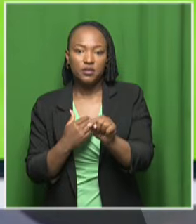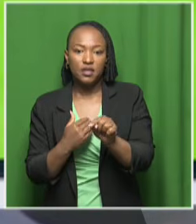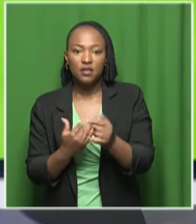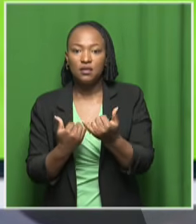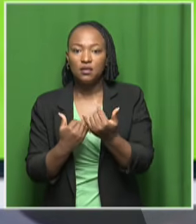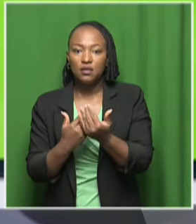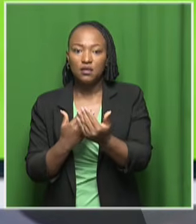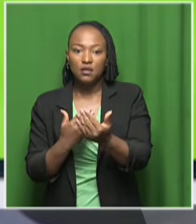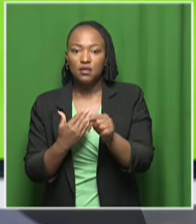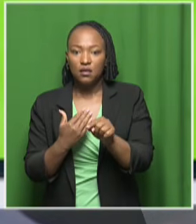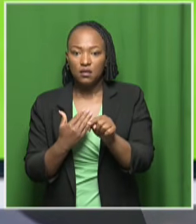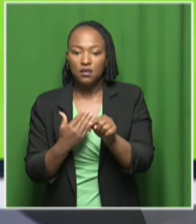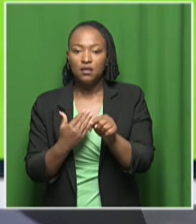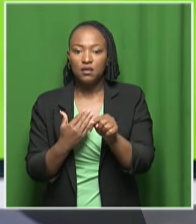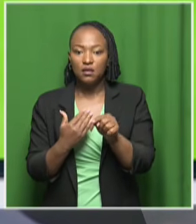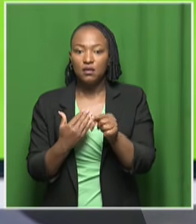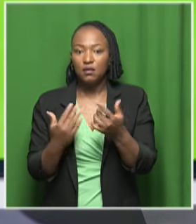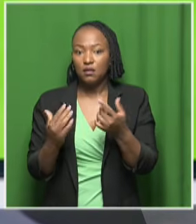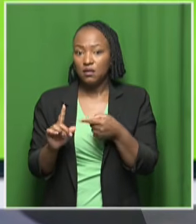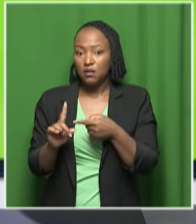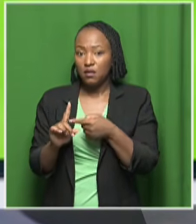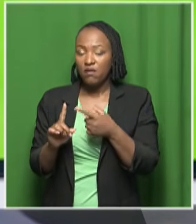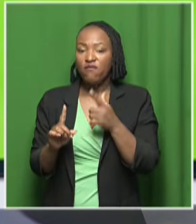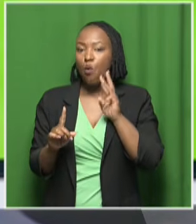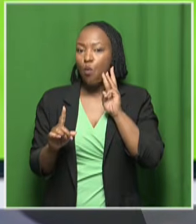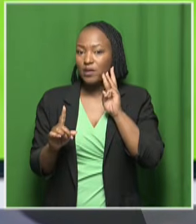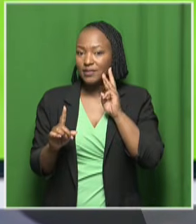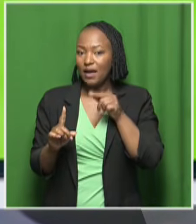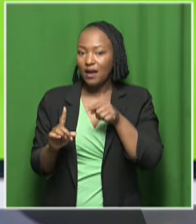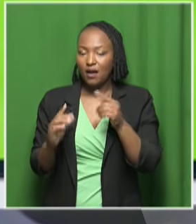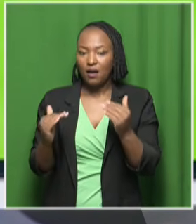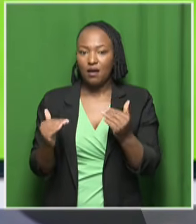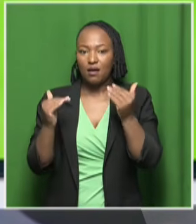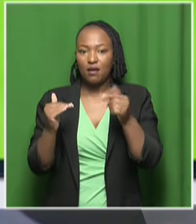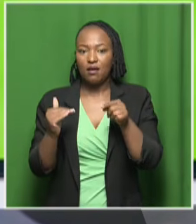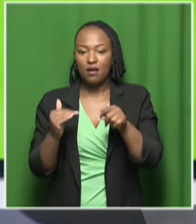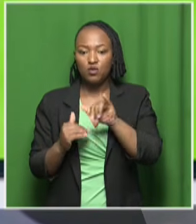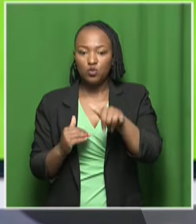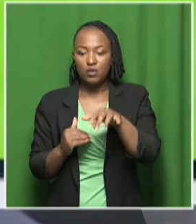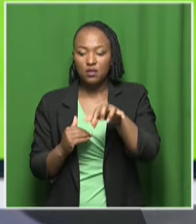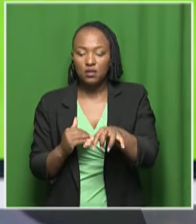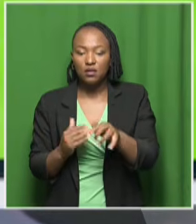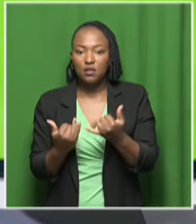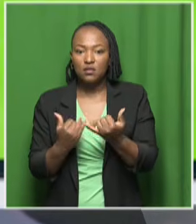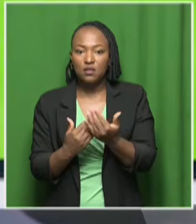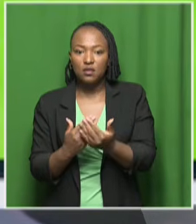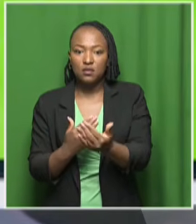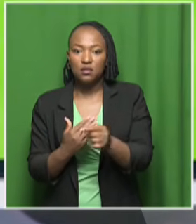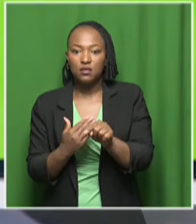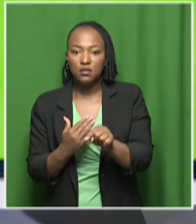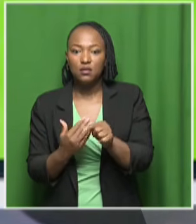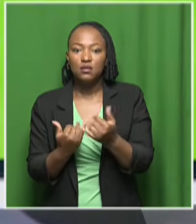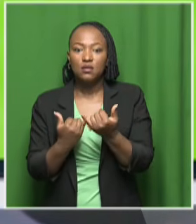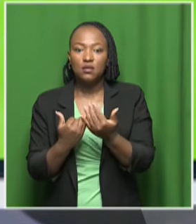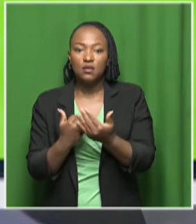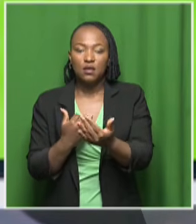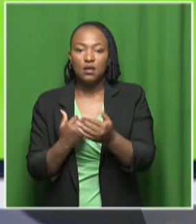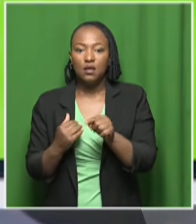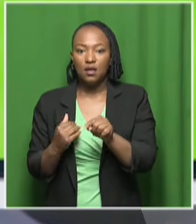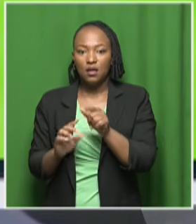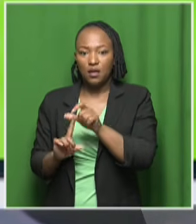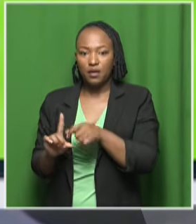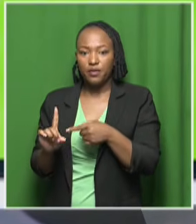pumped at full capacity. However, high water use in Gauteng, especially in the Johannesburg and Tshwane areas, is putting pressure on